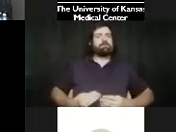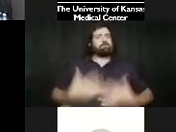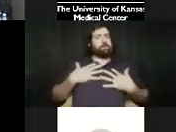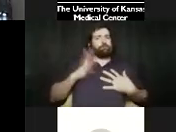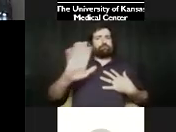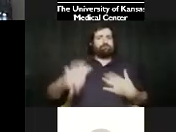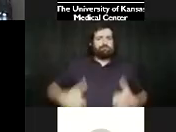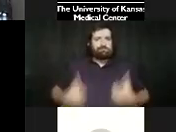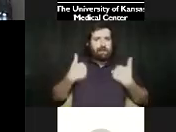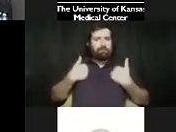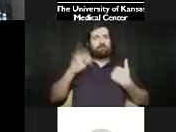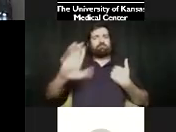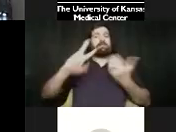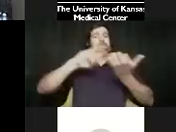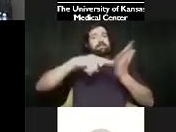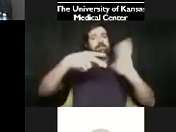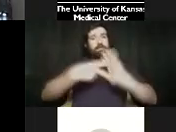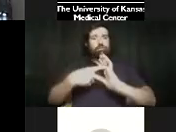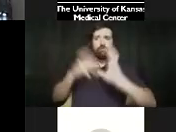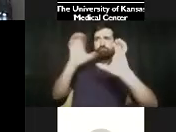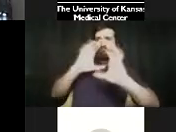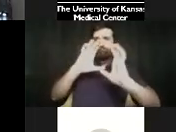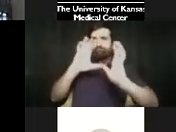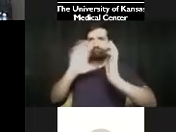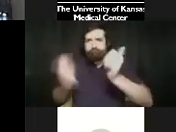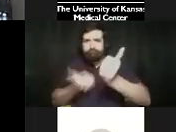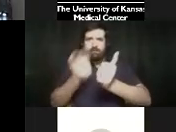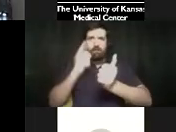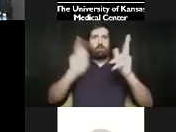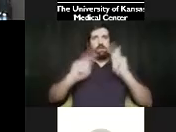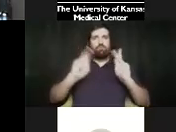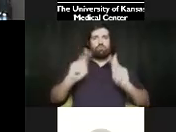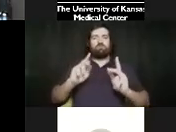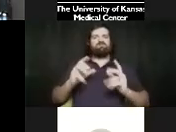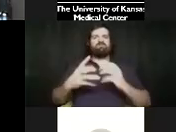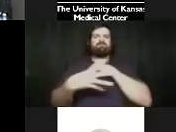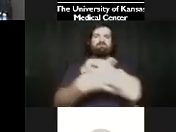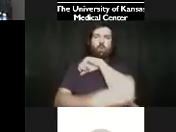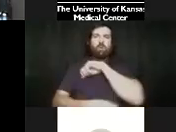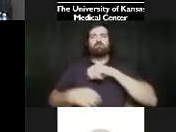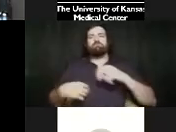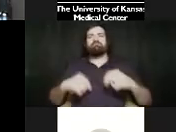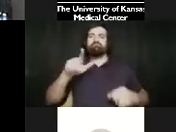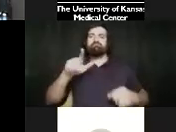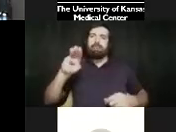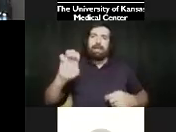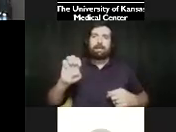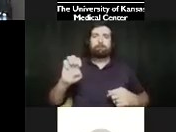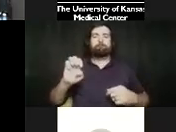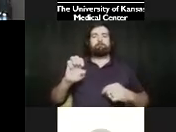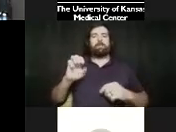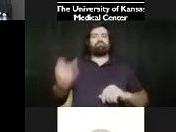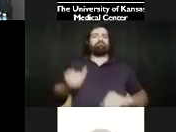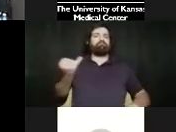he intentionally sought out people who were on the margins, the poor, the lame, the outcasts,